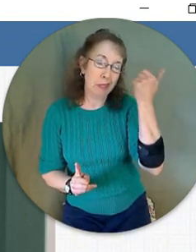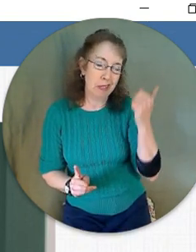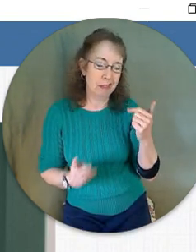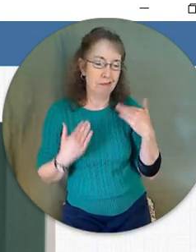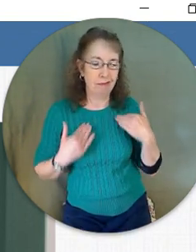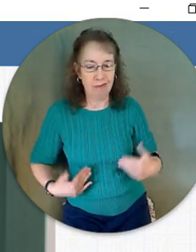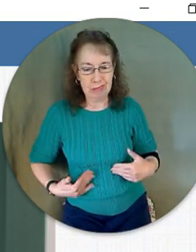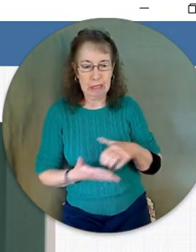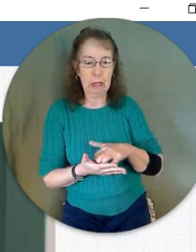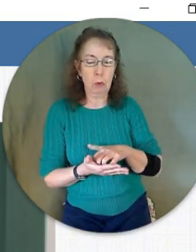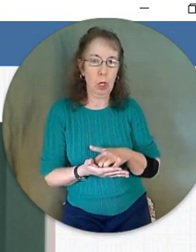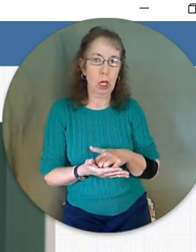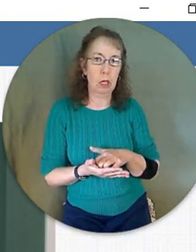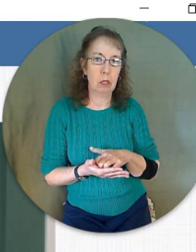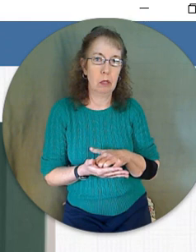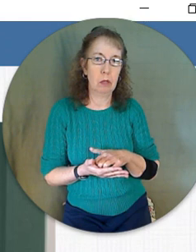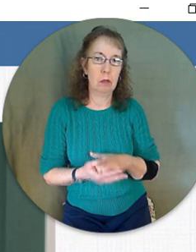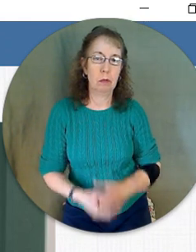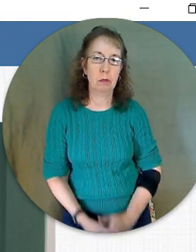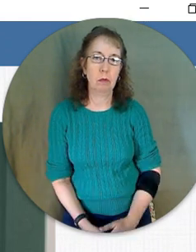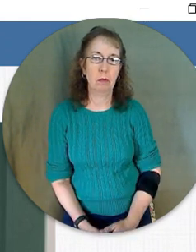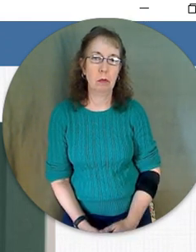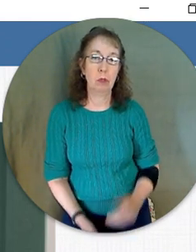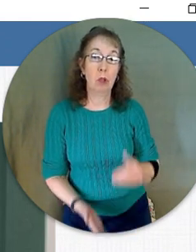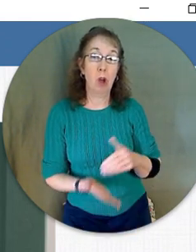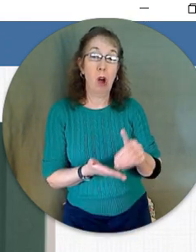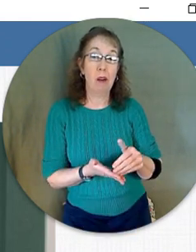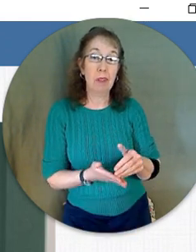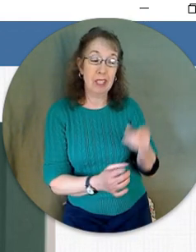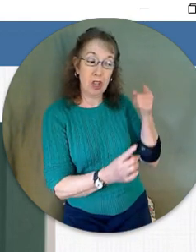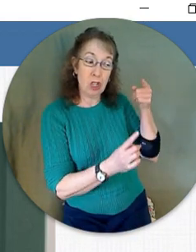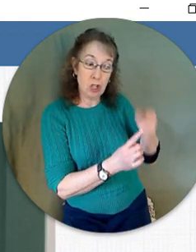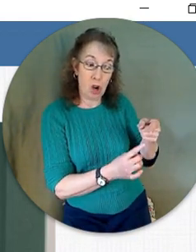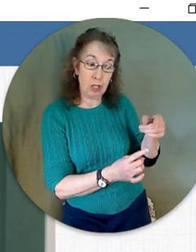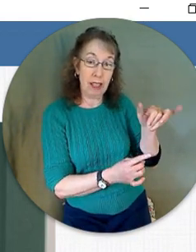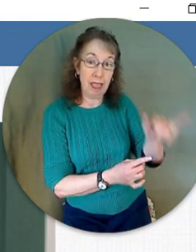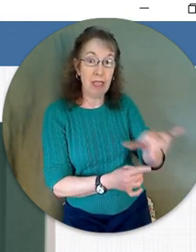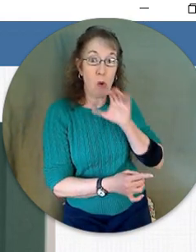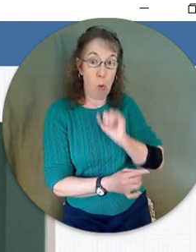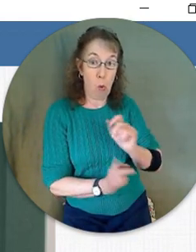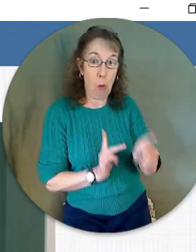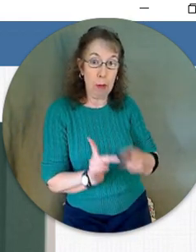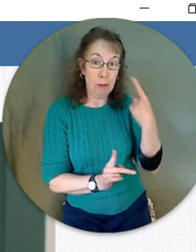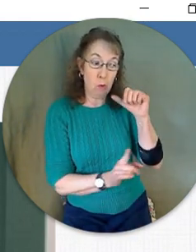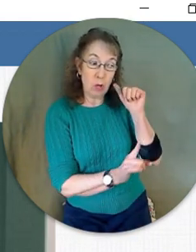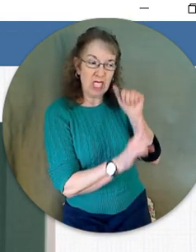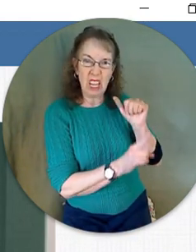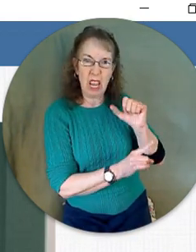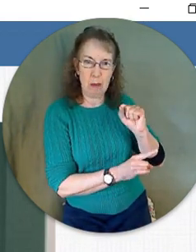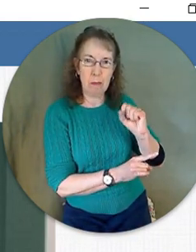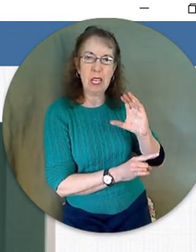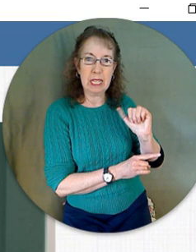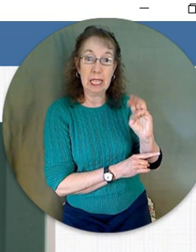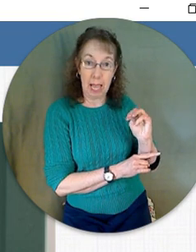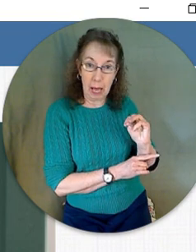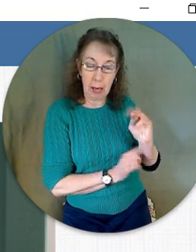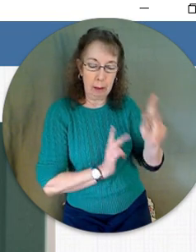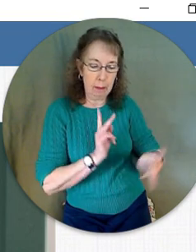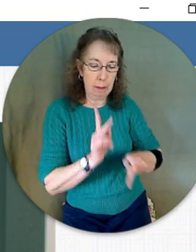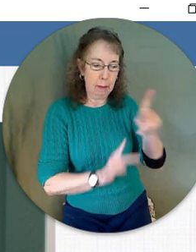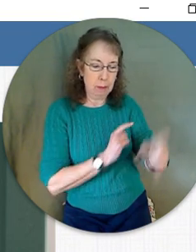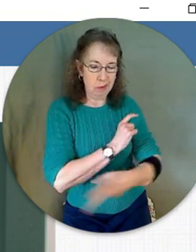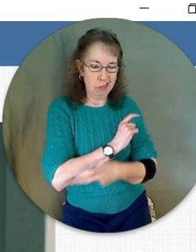situation. Also, they often are the target for scams. People steal from them. They